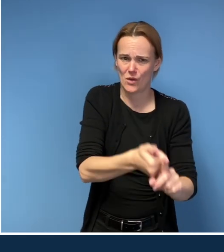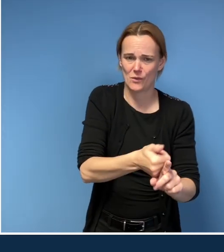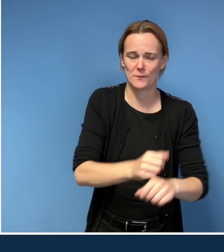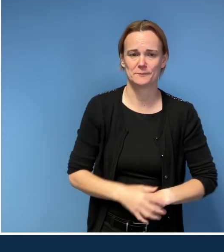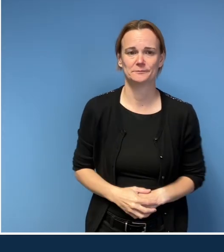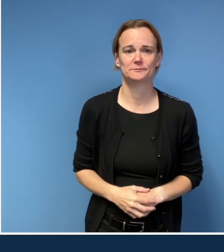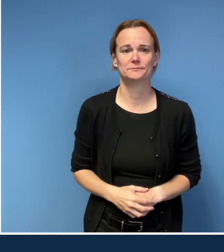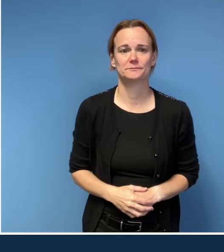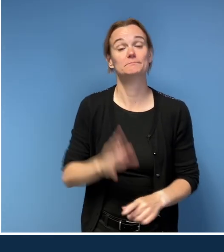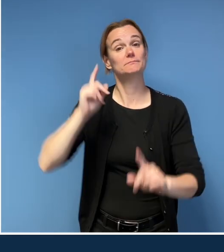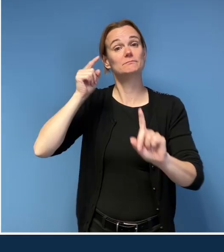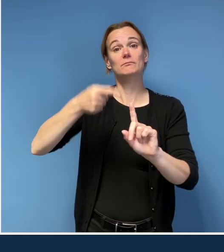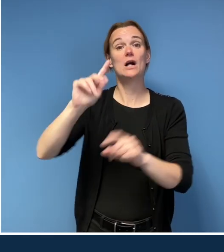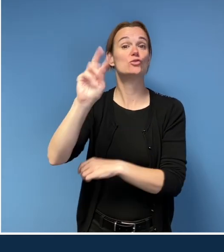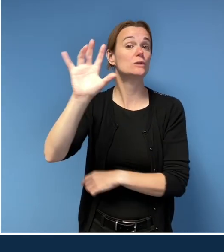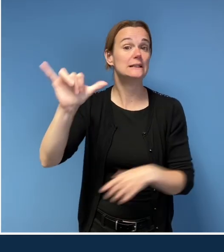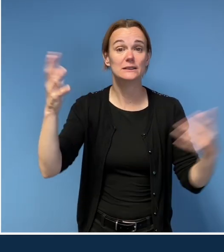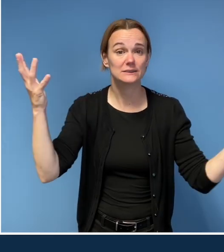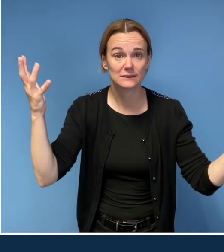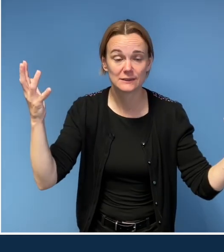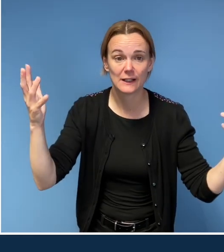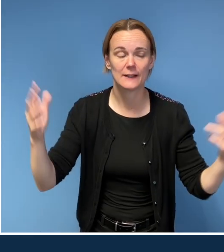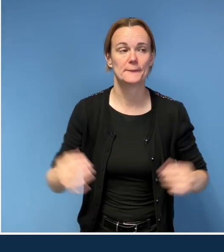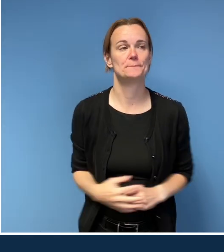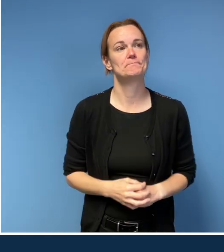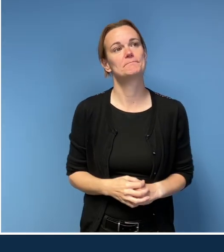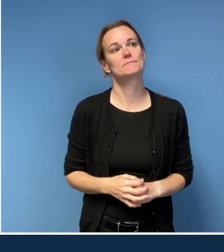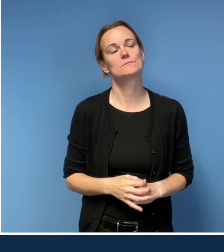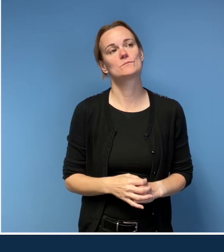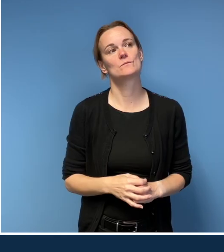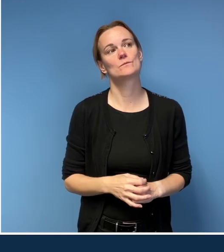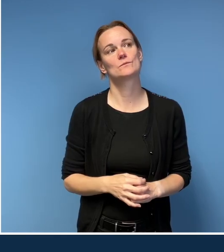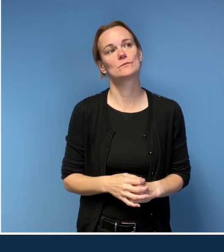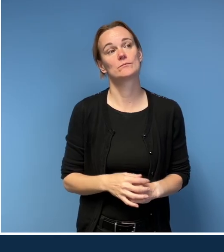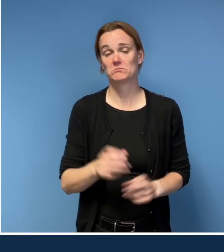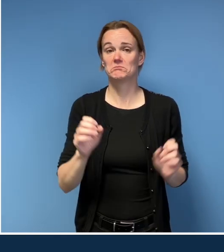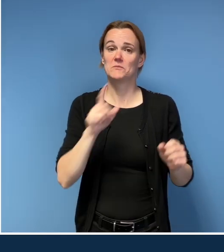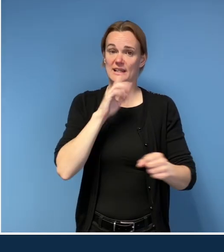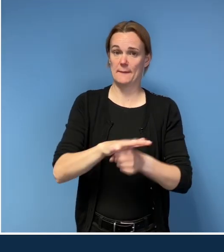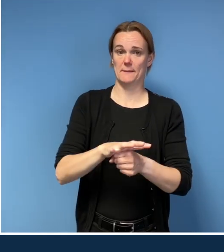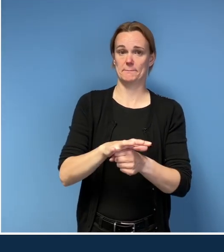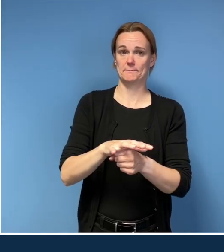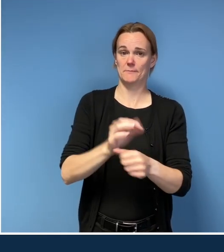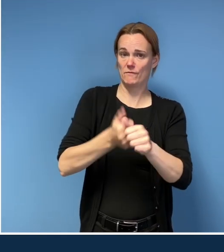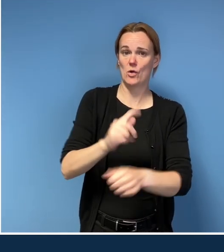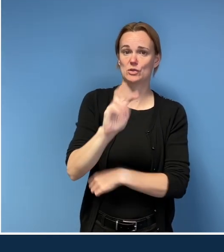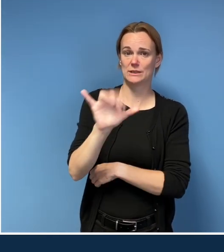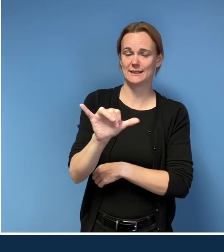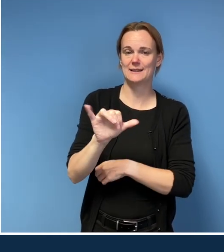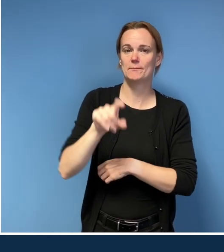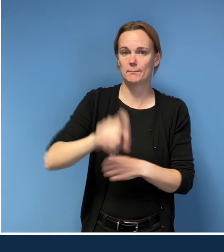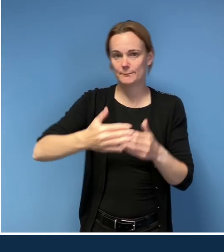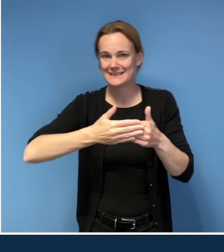that the commitment, it actually demands meaningful and sustained action. It can't